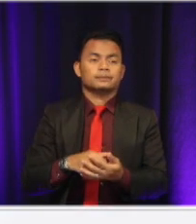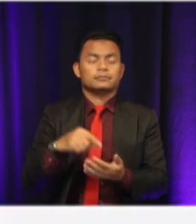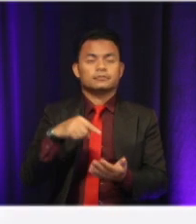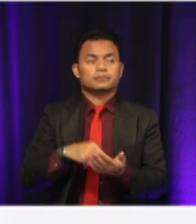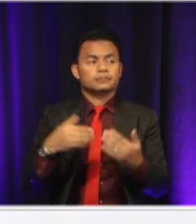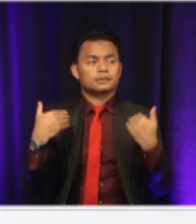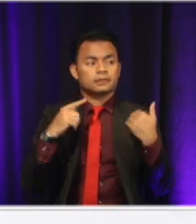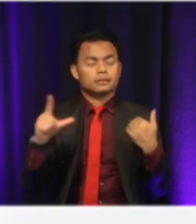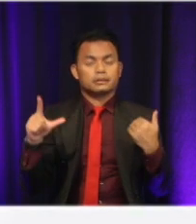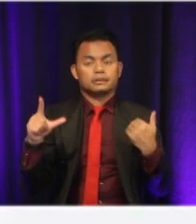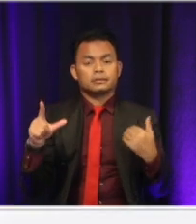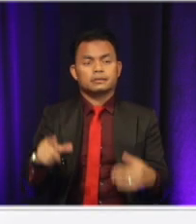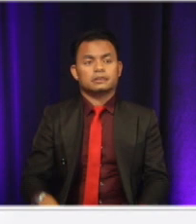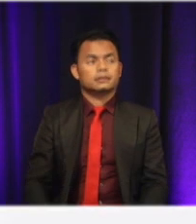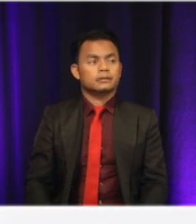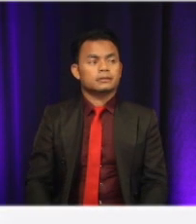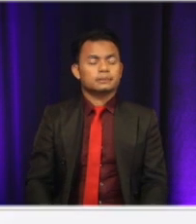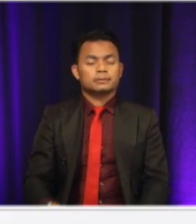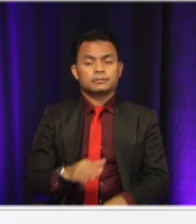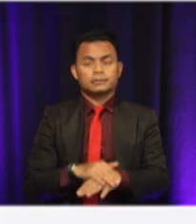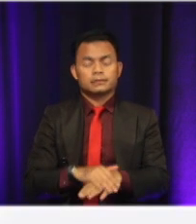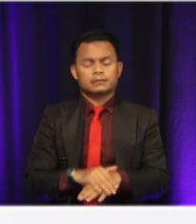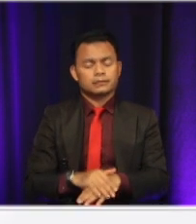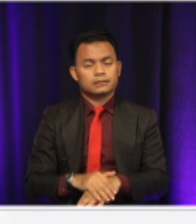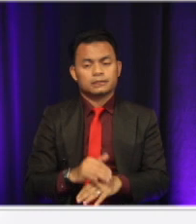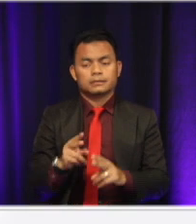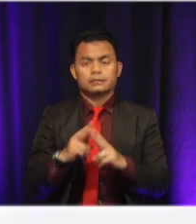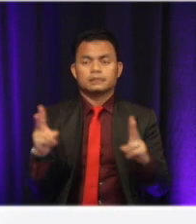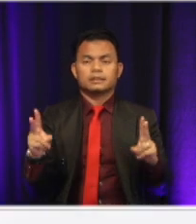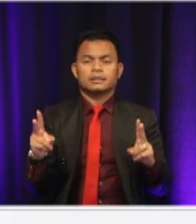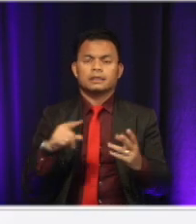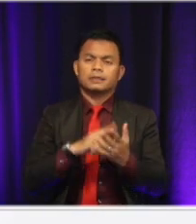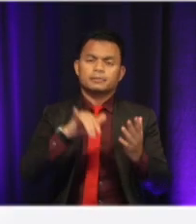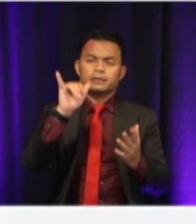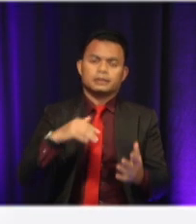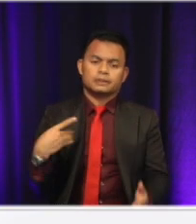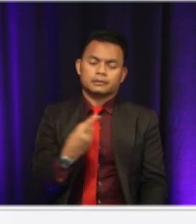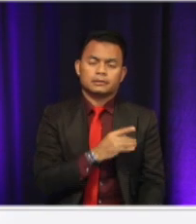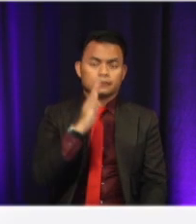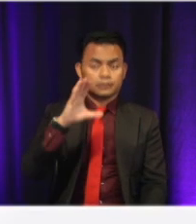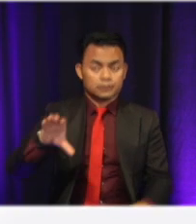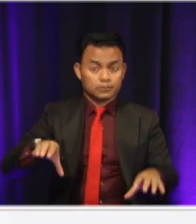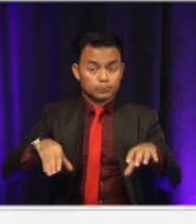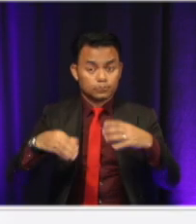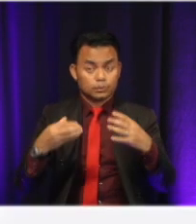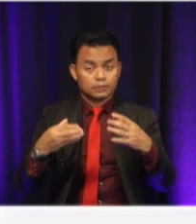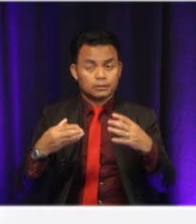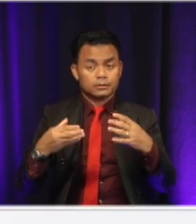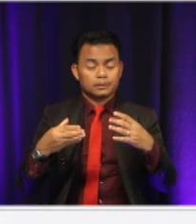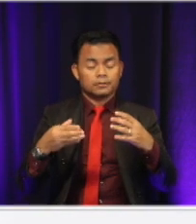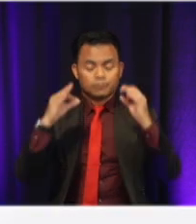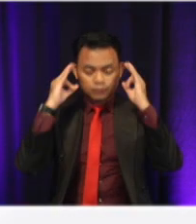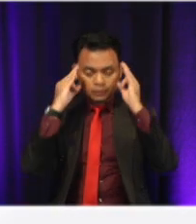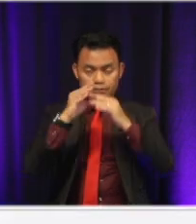always want the best in life for us. What are we going to do? We are going to focus on 2 things. Who are